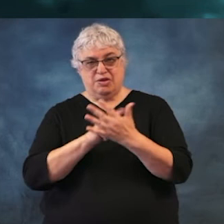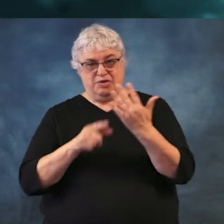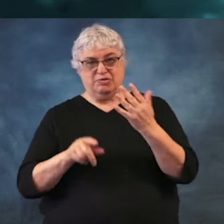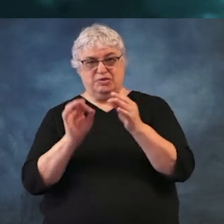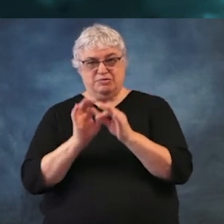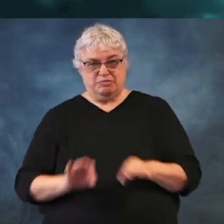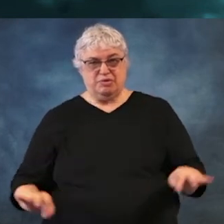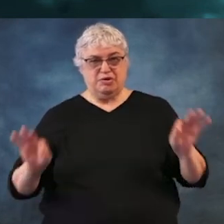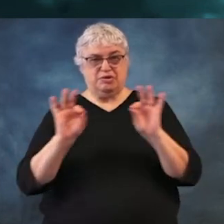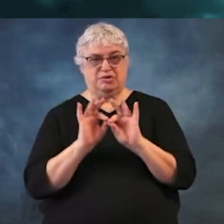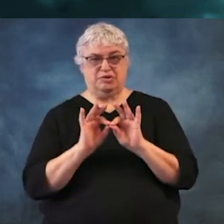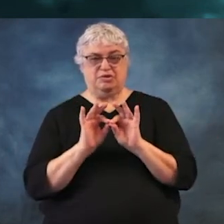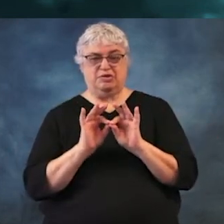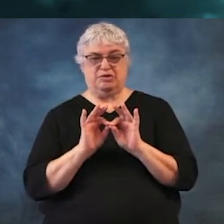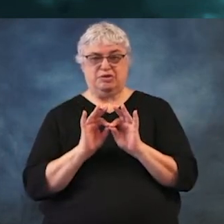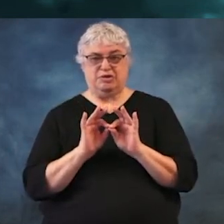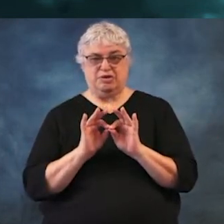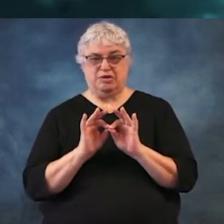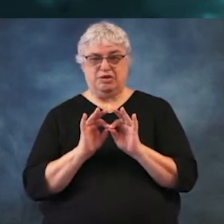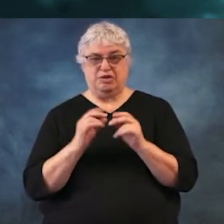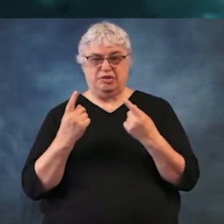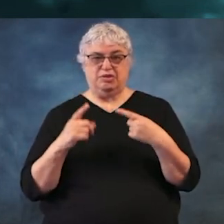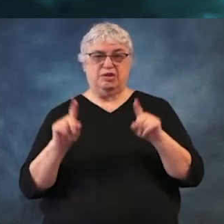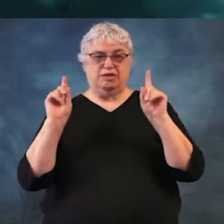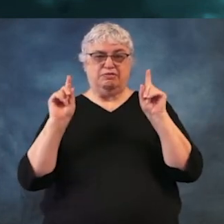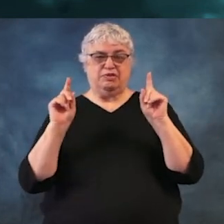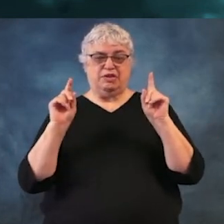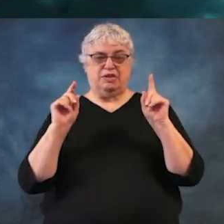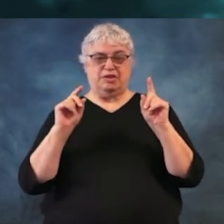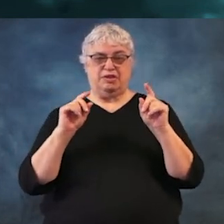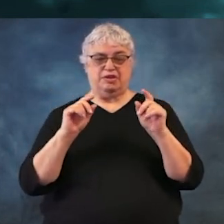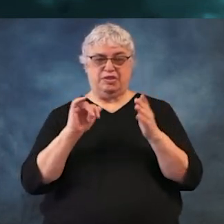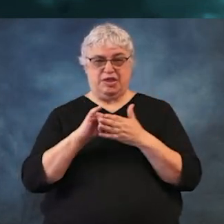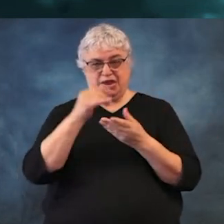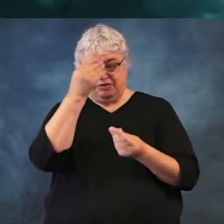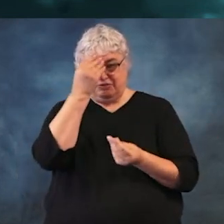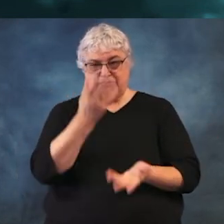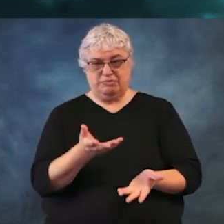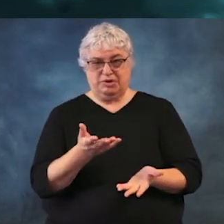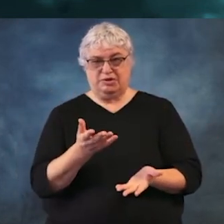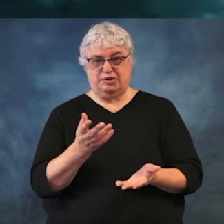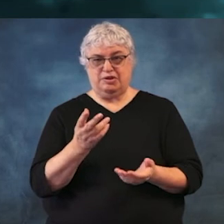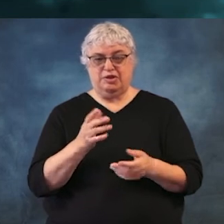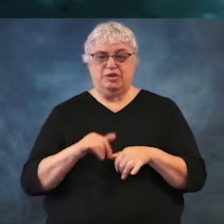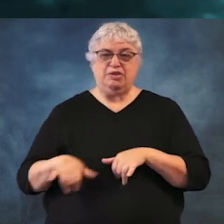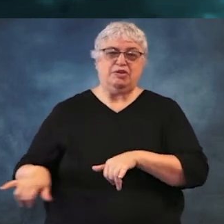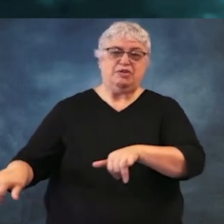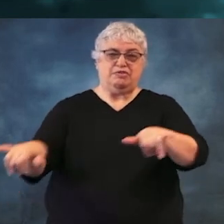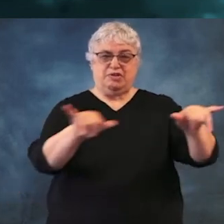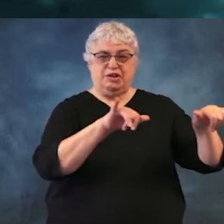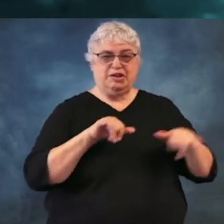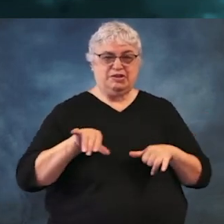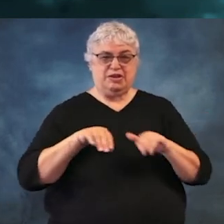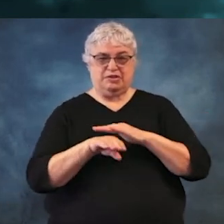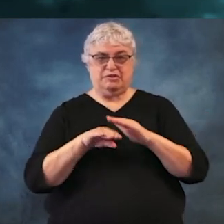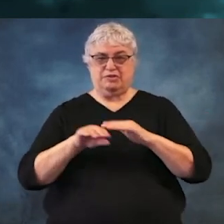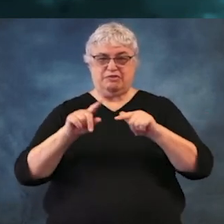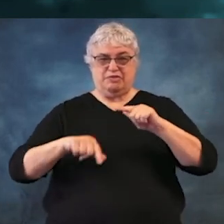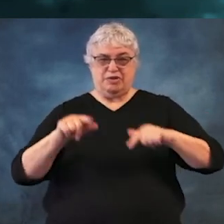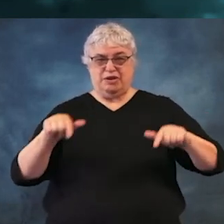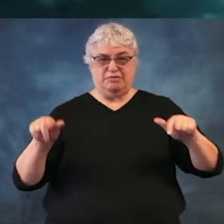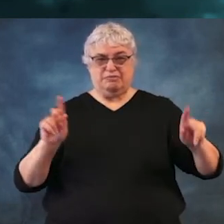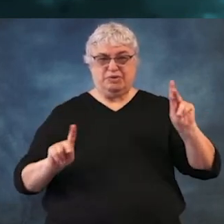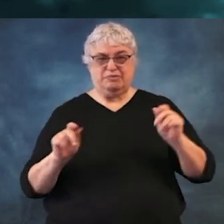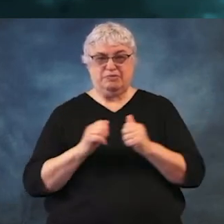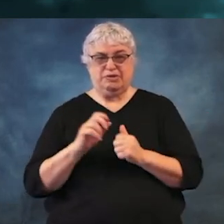components are crucial and successful in making sure that information is universally accessible to a variety of